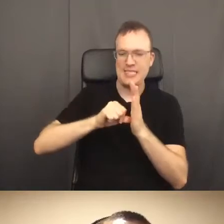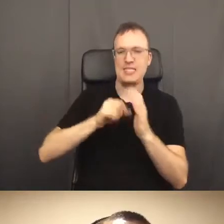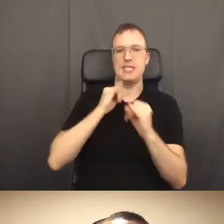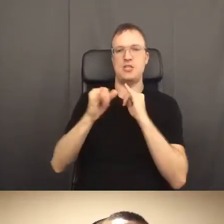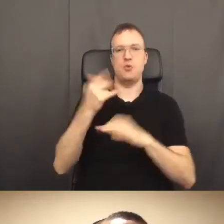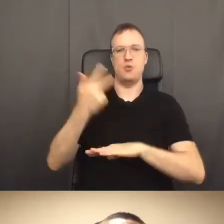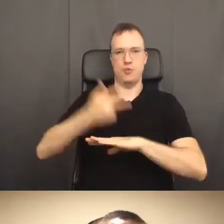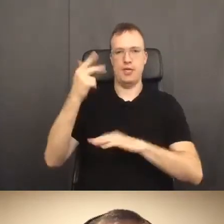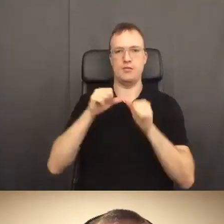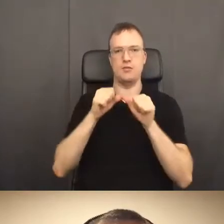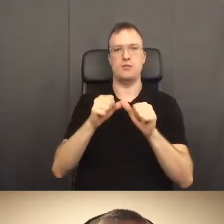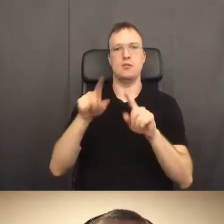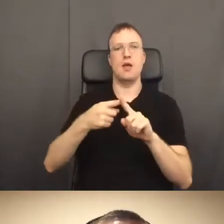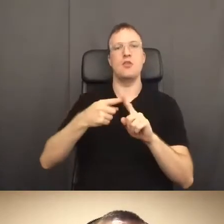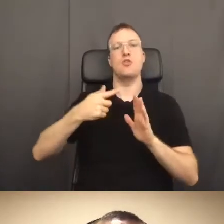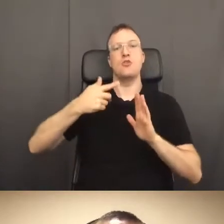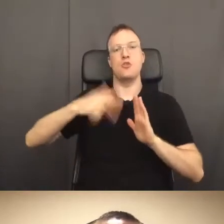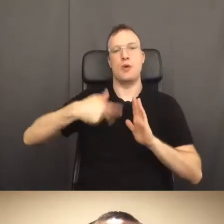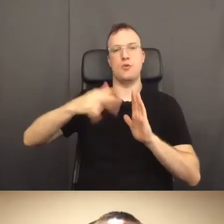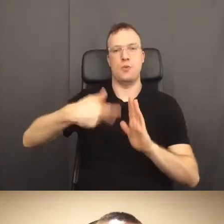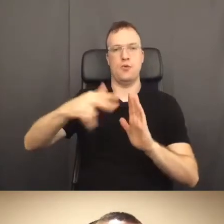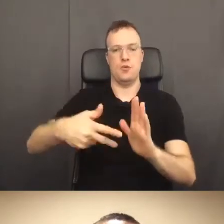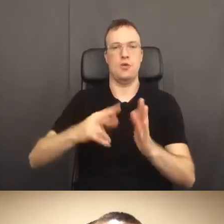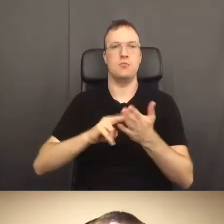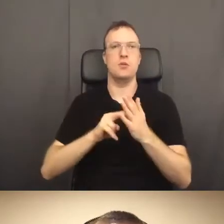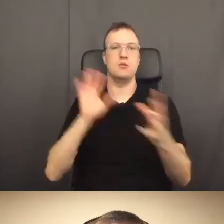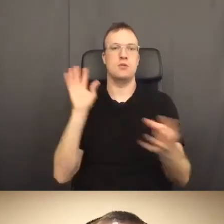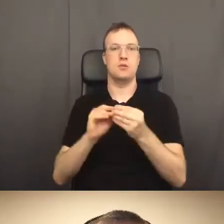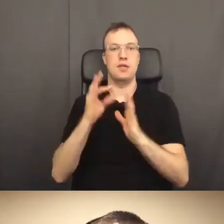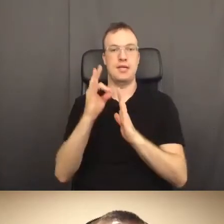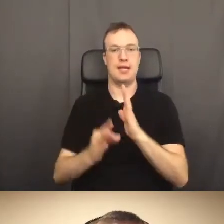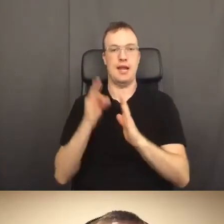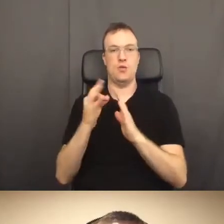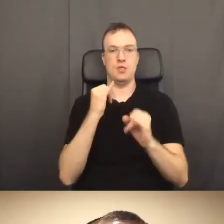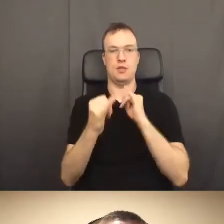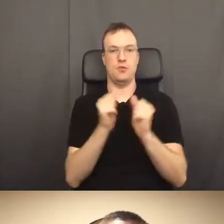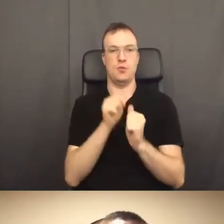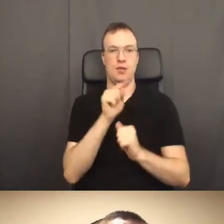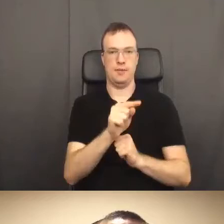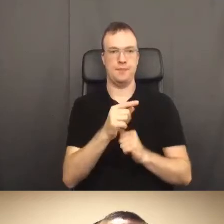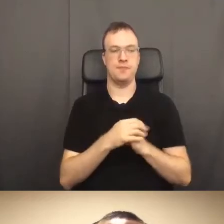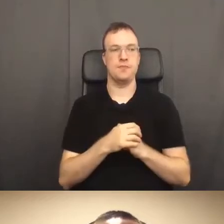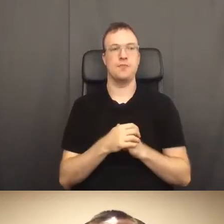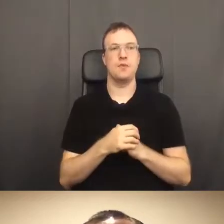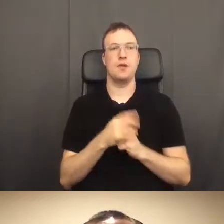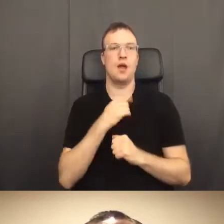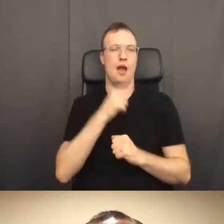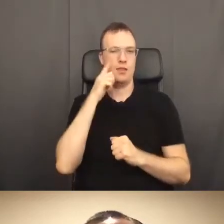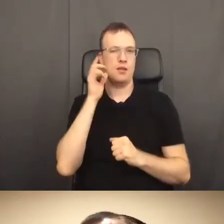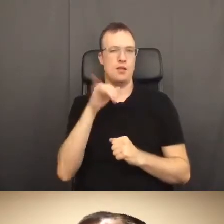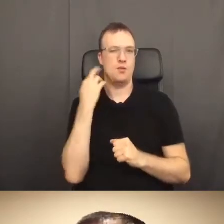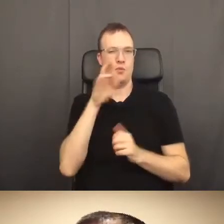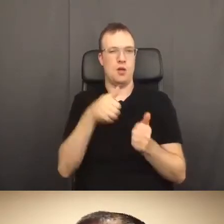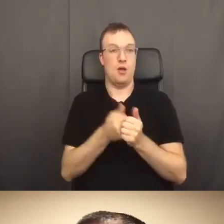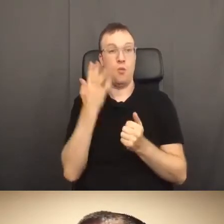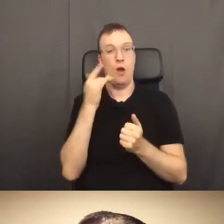days and then 3 hours each. So I shot about 9 hours of interview with him. And I think that's why it was kind